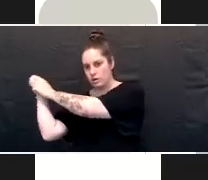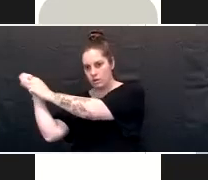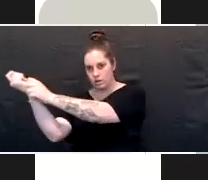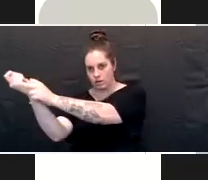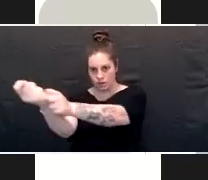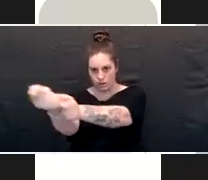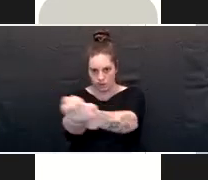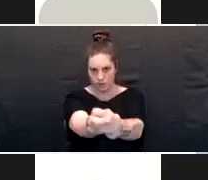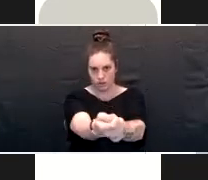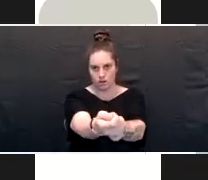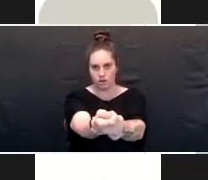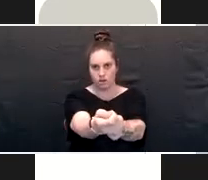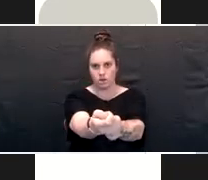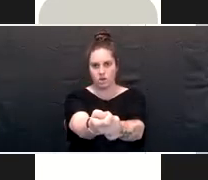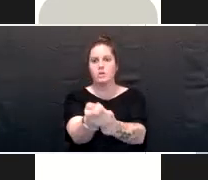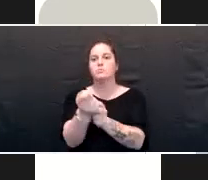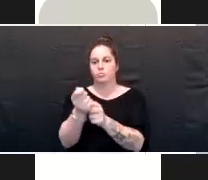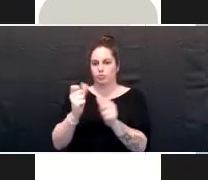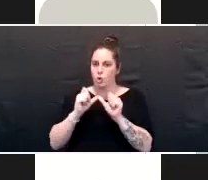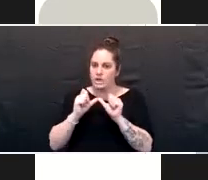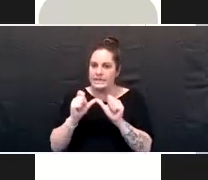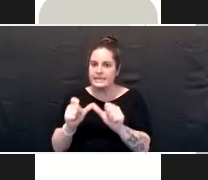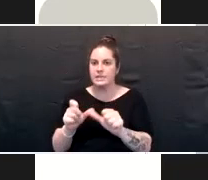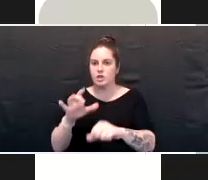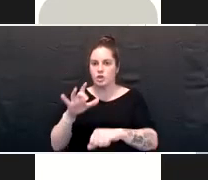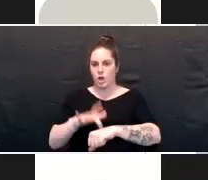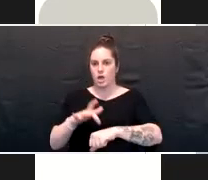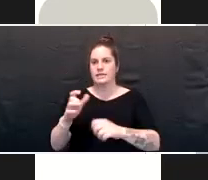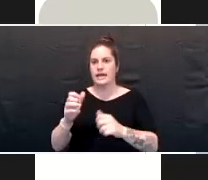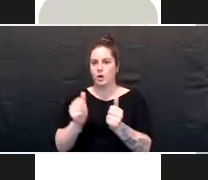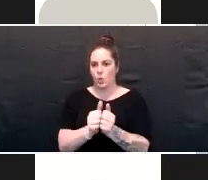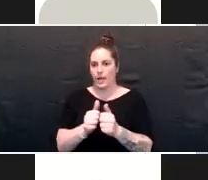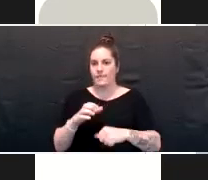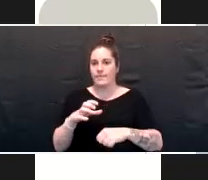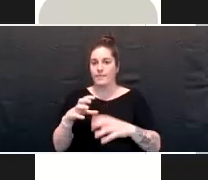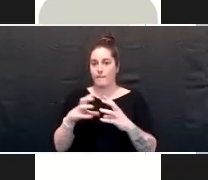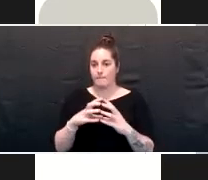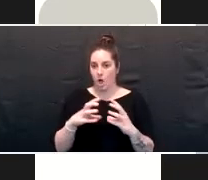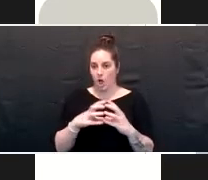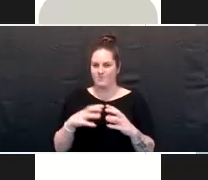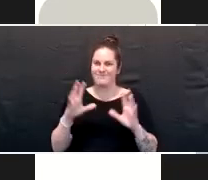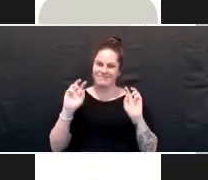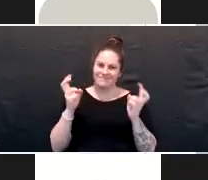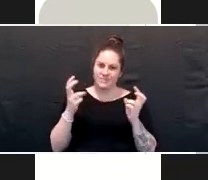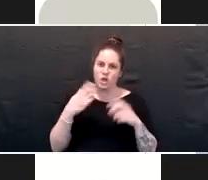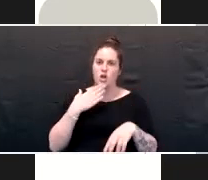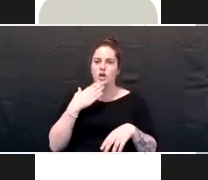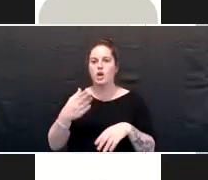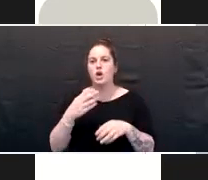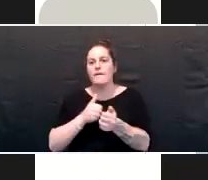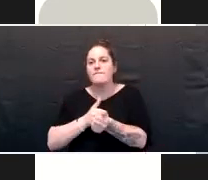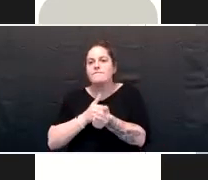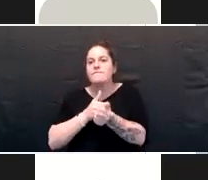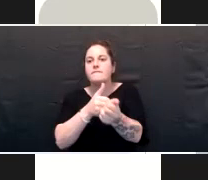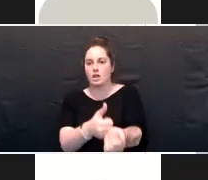you maintain contact with the ball. So they call that good follow through. You have good